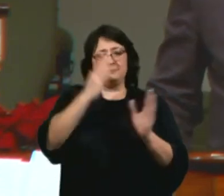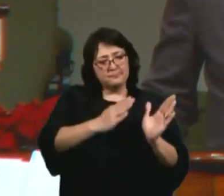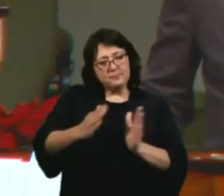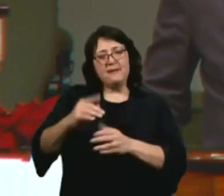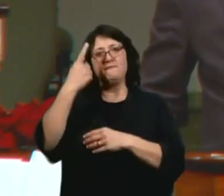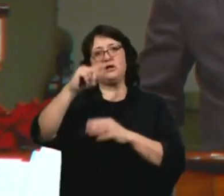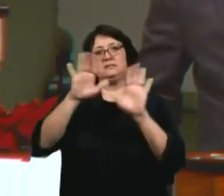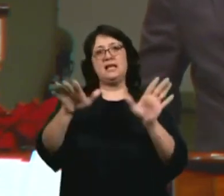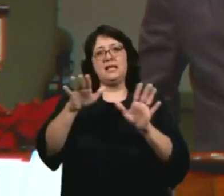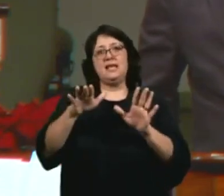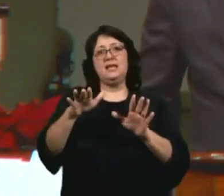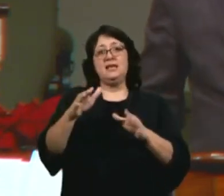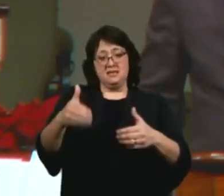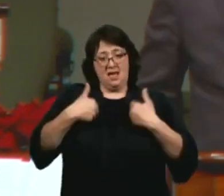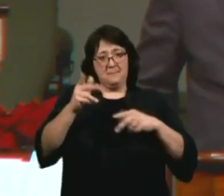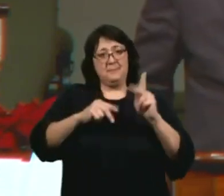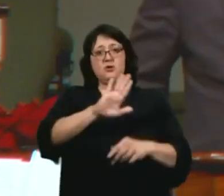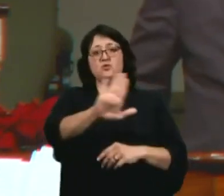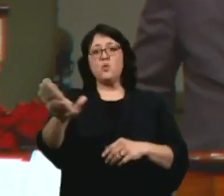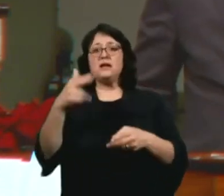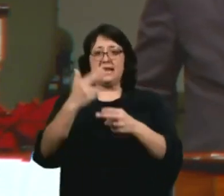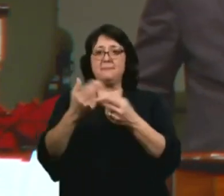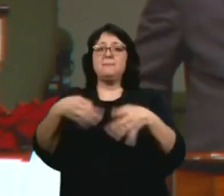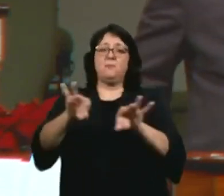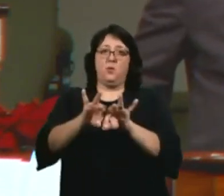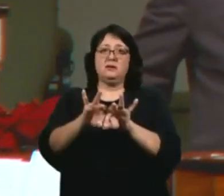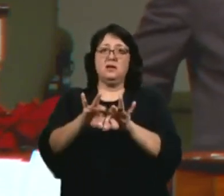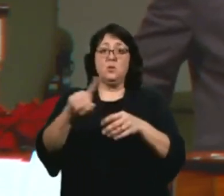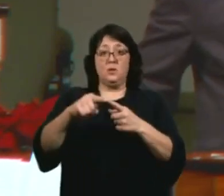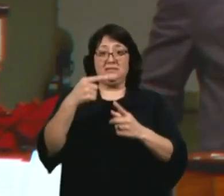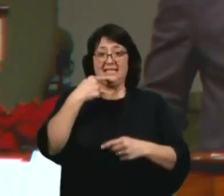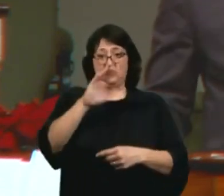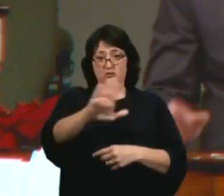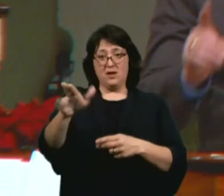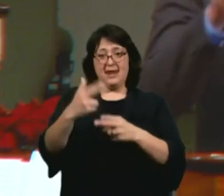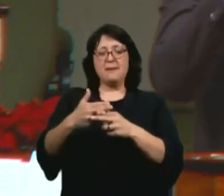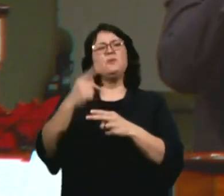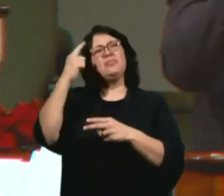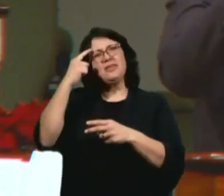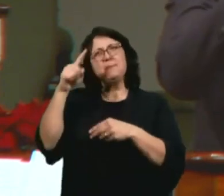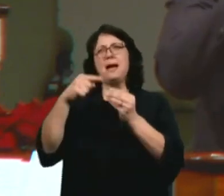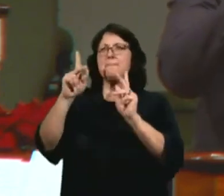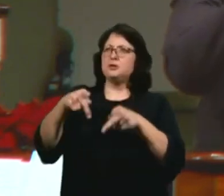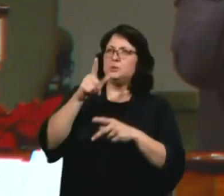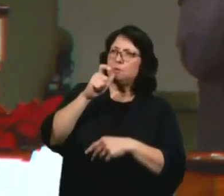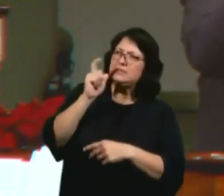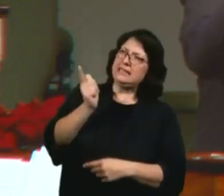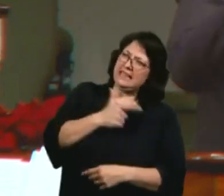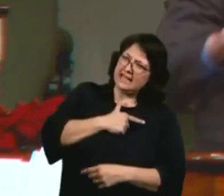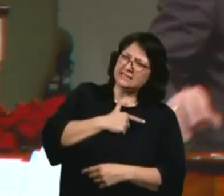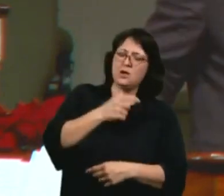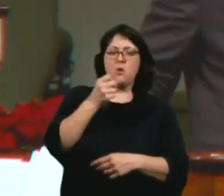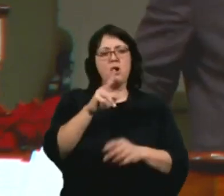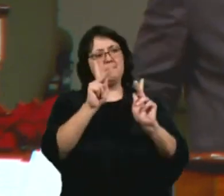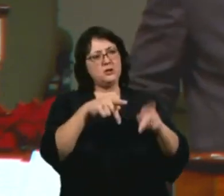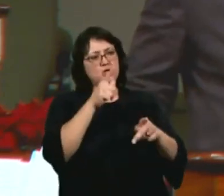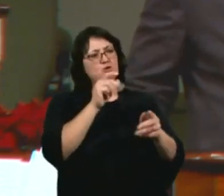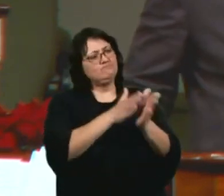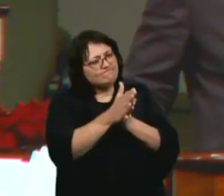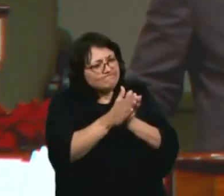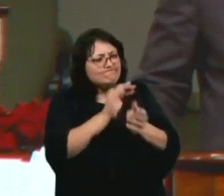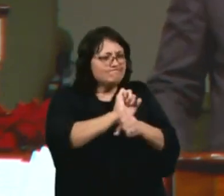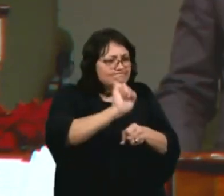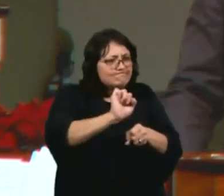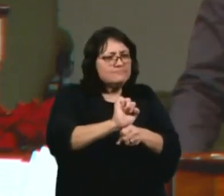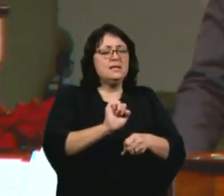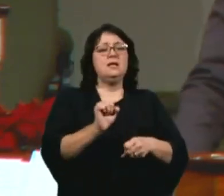people, your name is important. When we say your name, we think someone who is lazy or someone who is diligent,